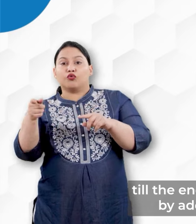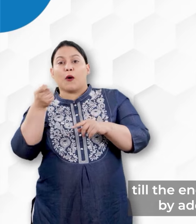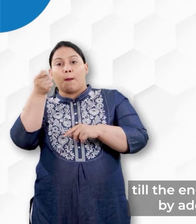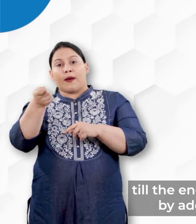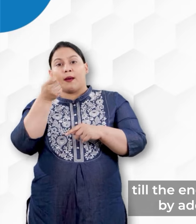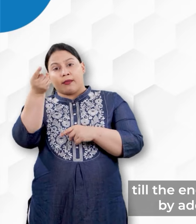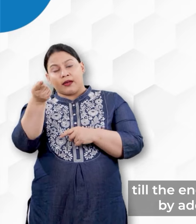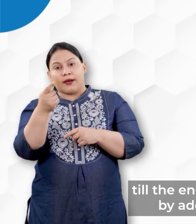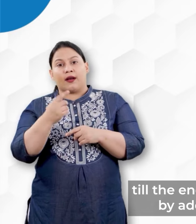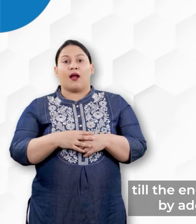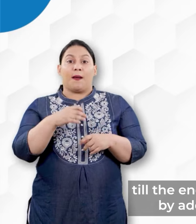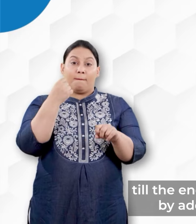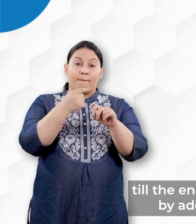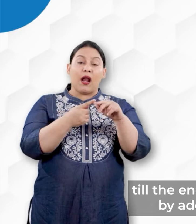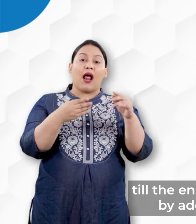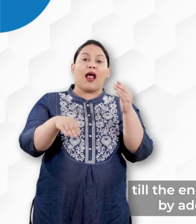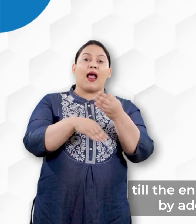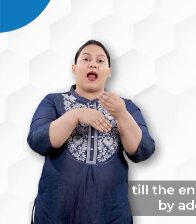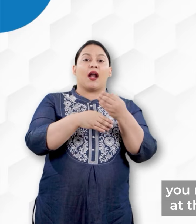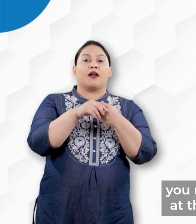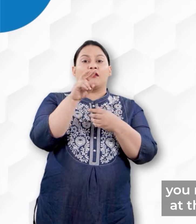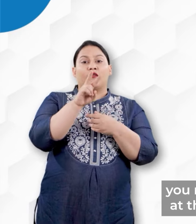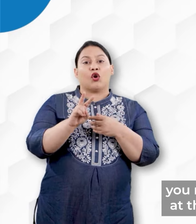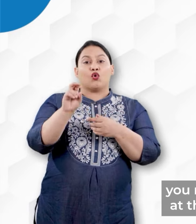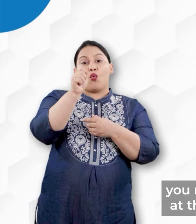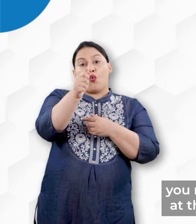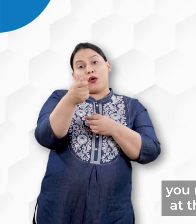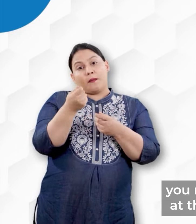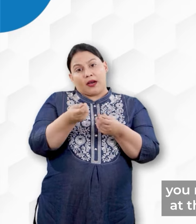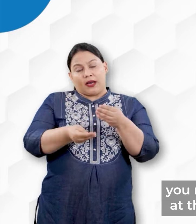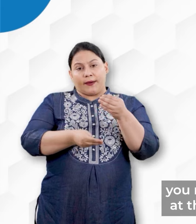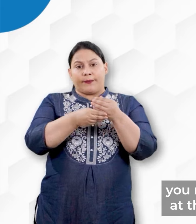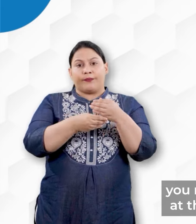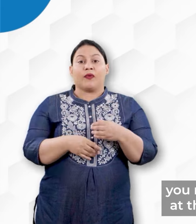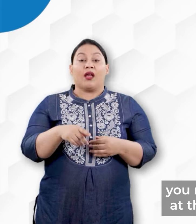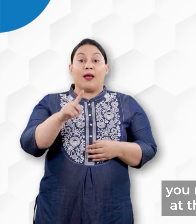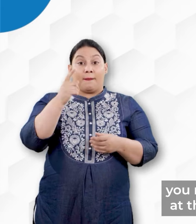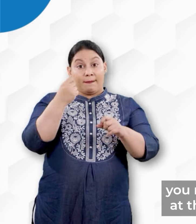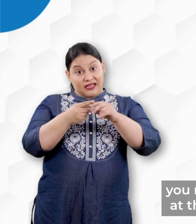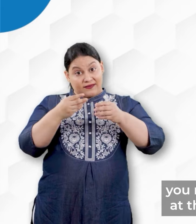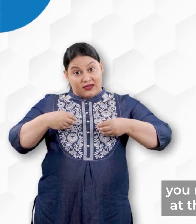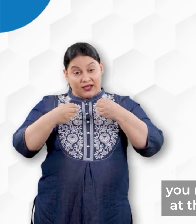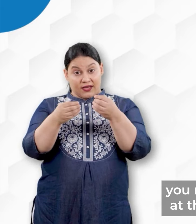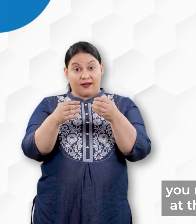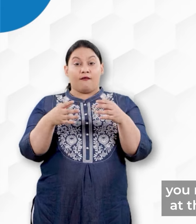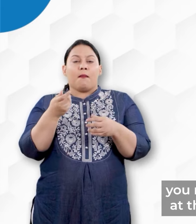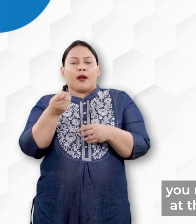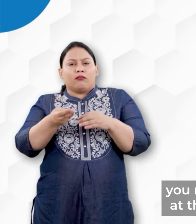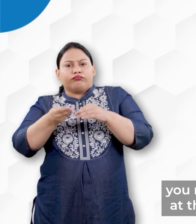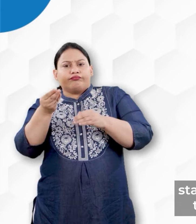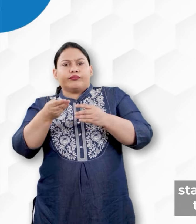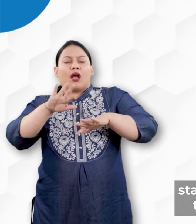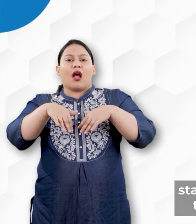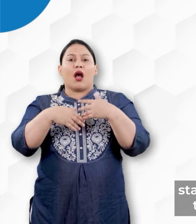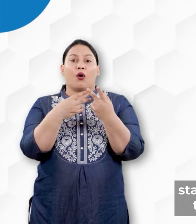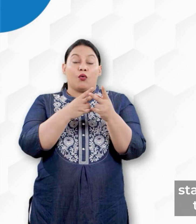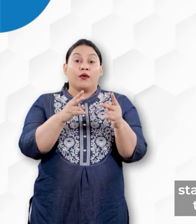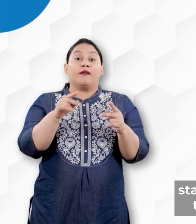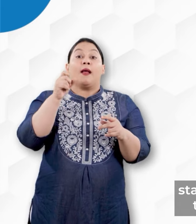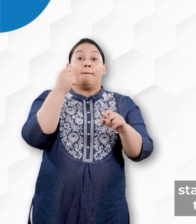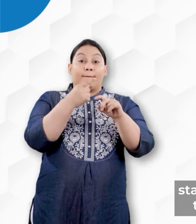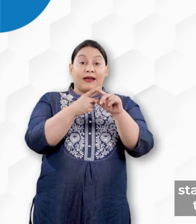term by adding value to your funds. You receive wealth boosters at the end of every 5 years, starting